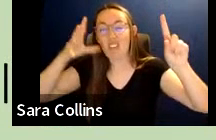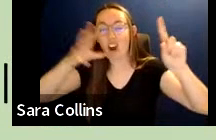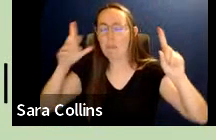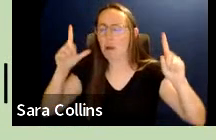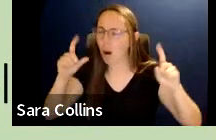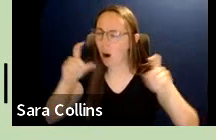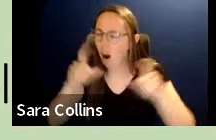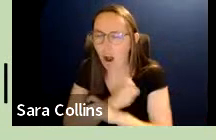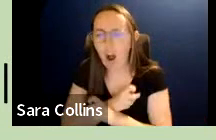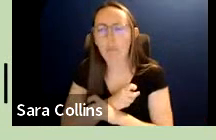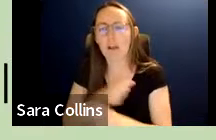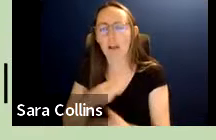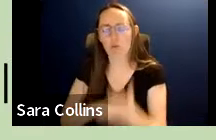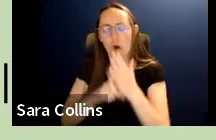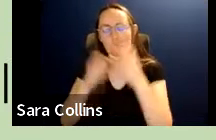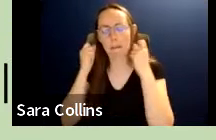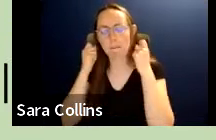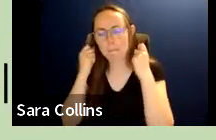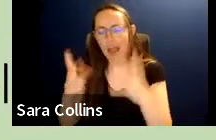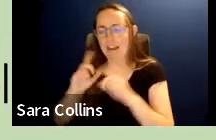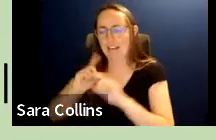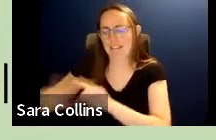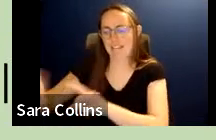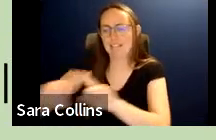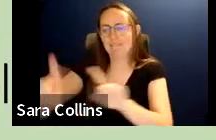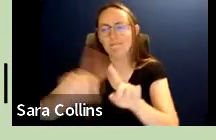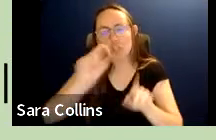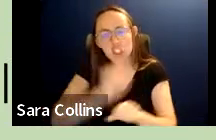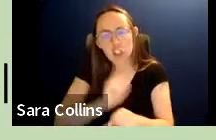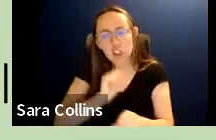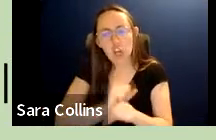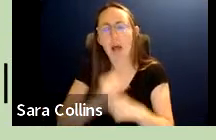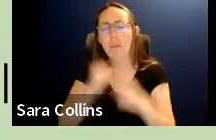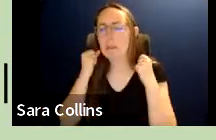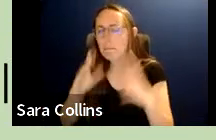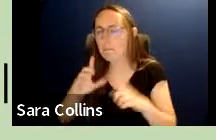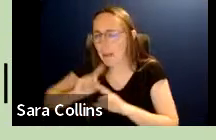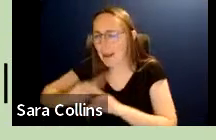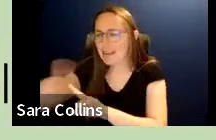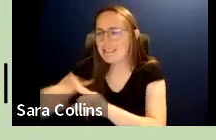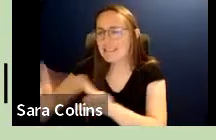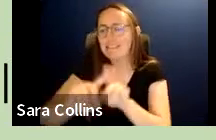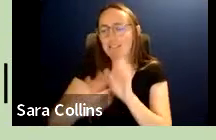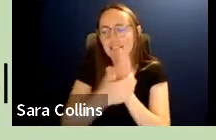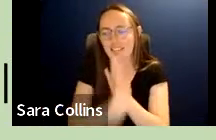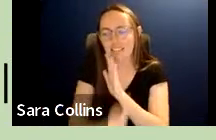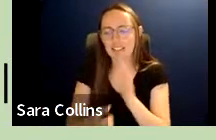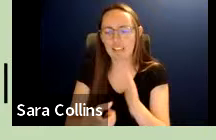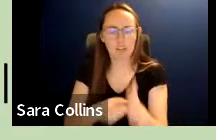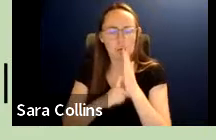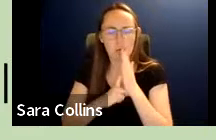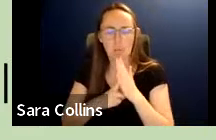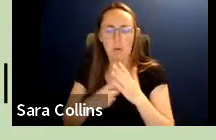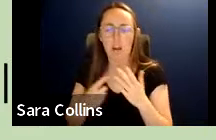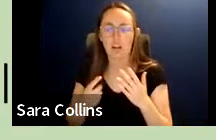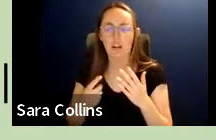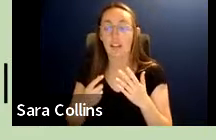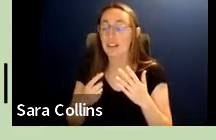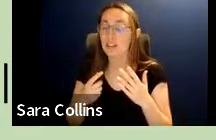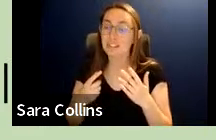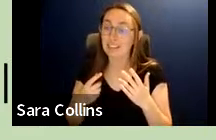many, many different jobs with many, many different talents needed to accomplish those jobs. And there's always work to